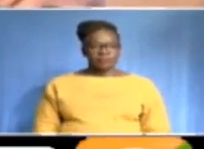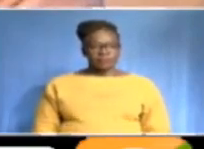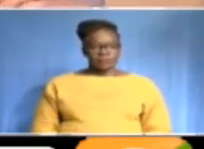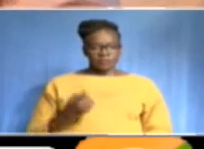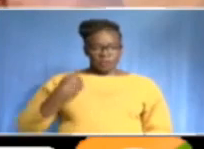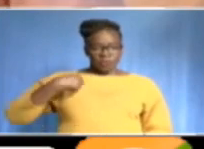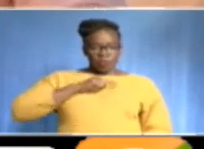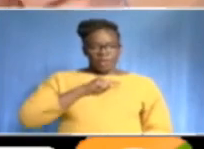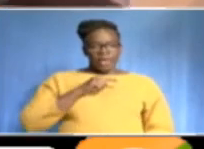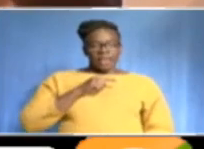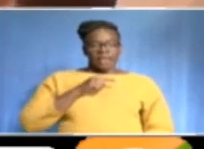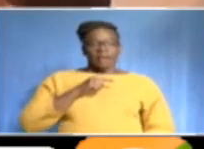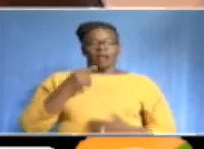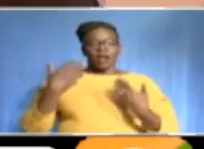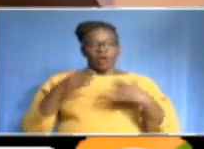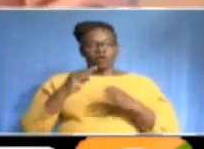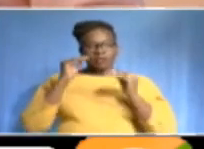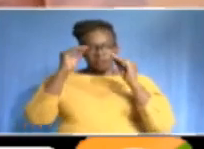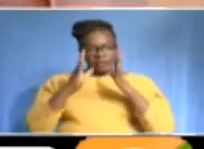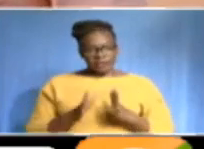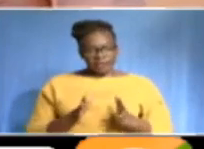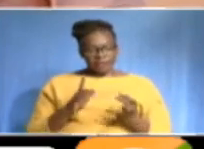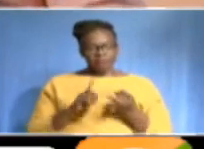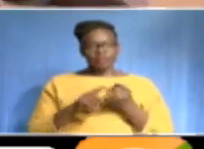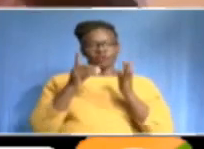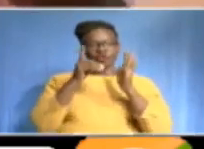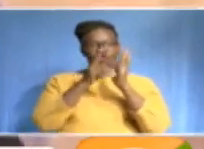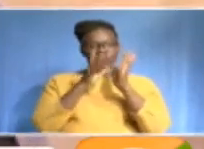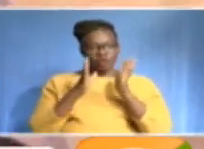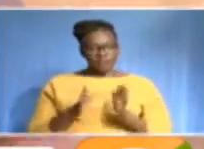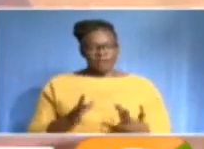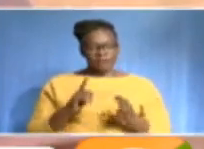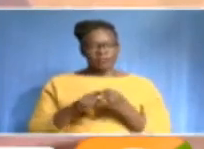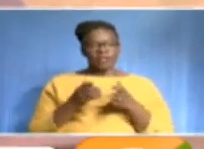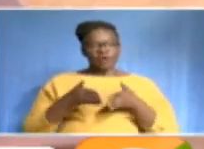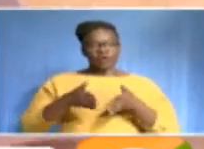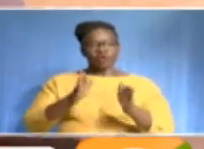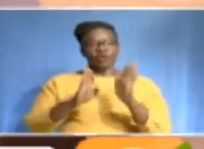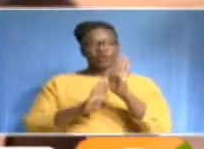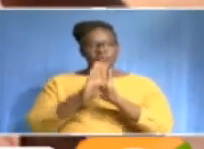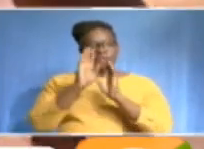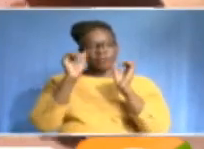Tumepoteza walimu, tumepoteza madaktari, mabarabara zijengeki.